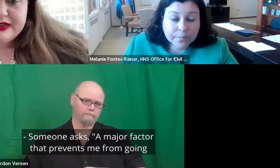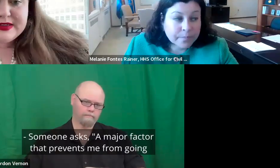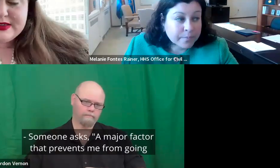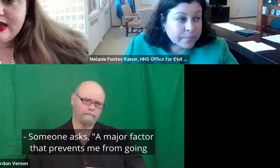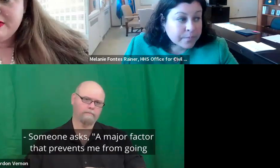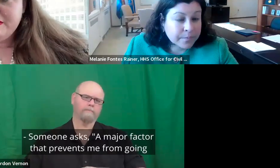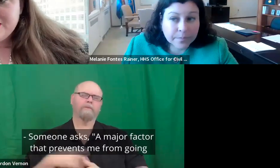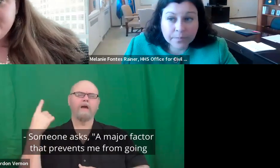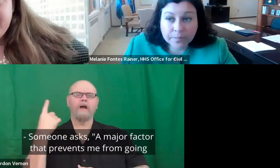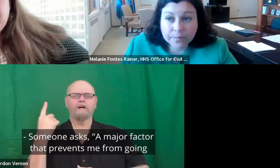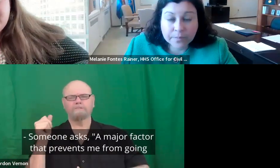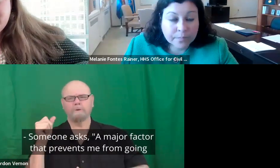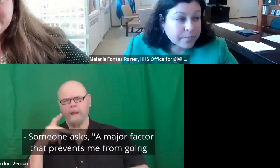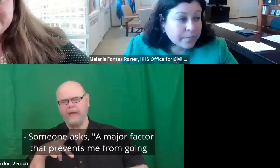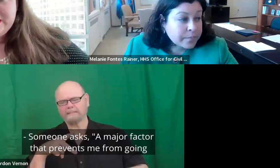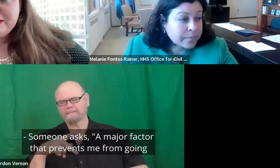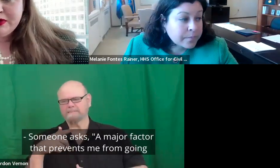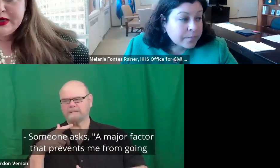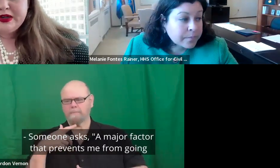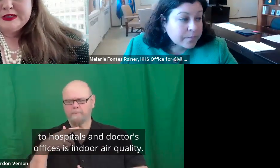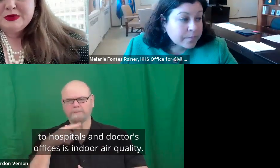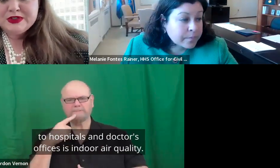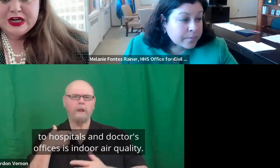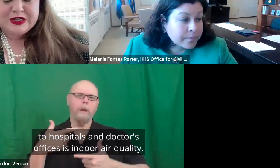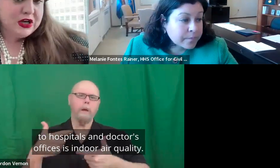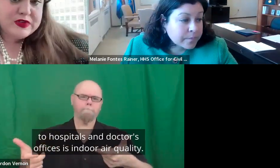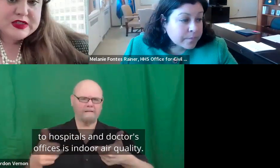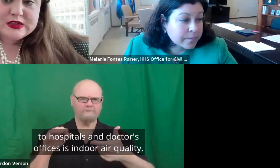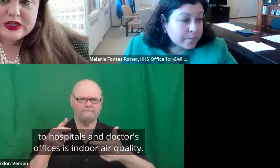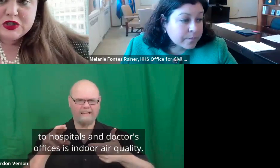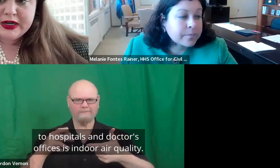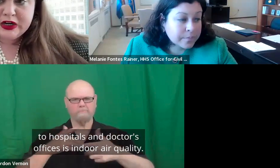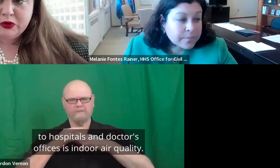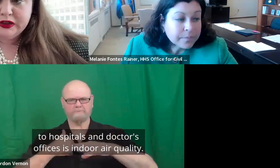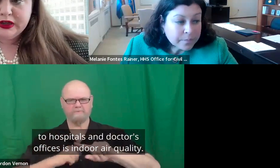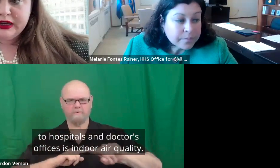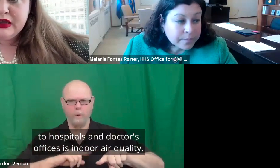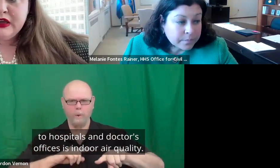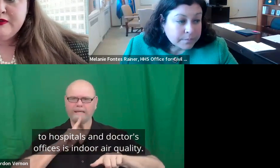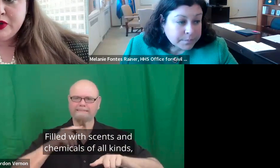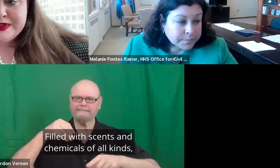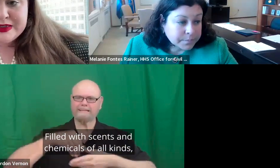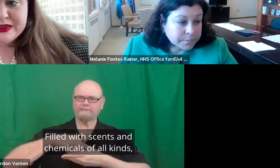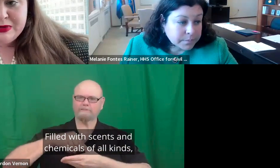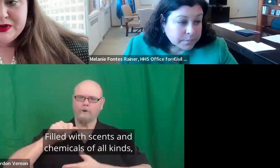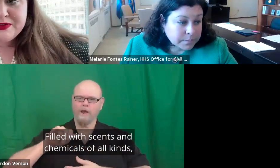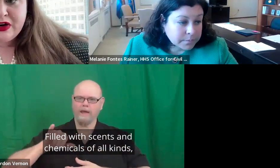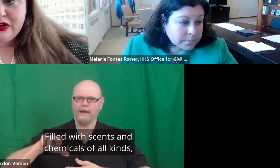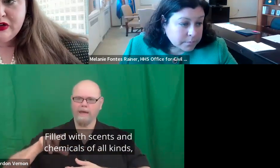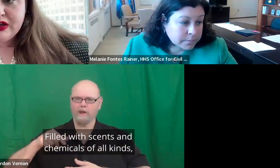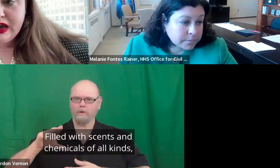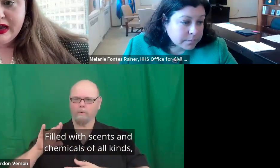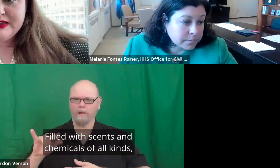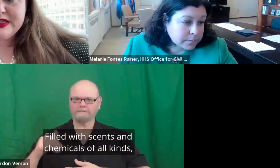Someone asks, a major factor that prevents me from going to hospitals and doctors' offices is indoor air quality. Filled with sins and chemicals